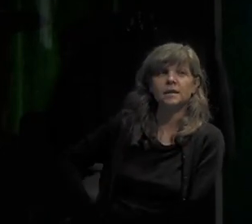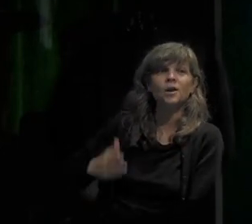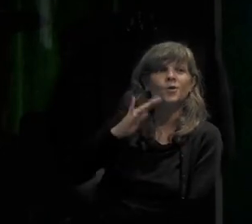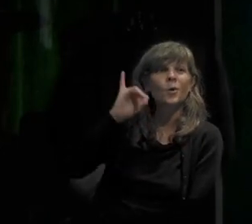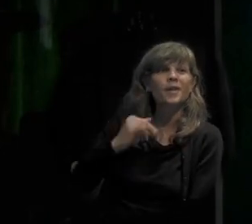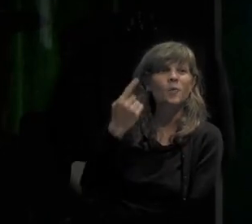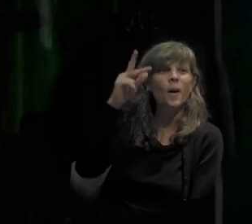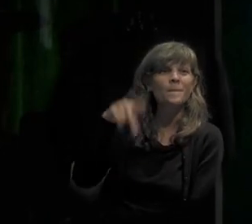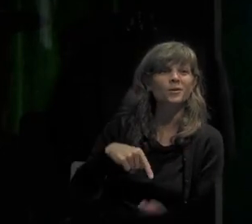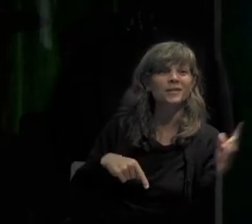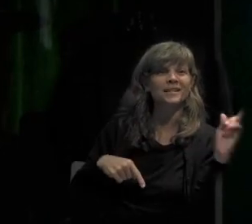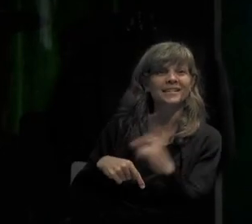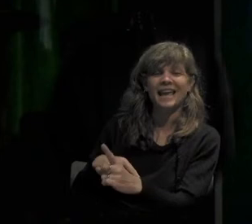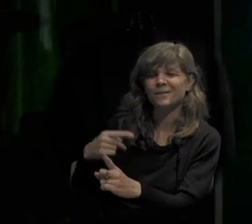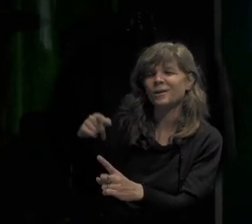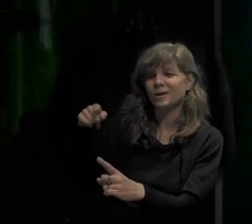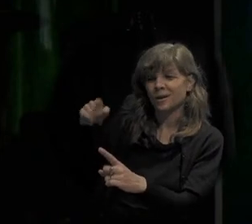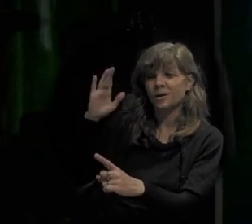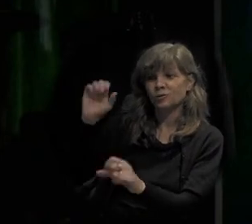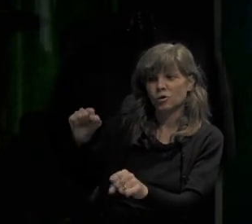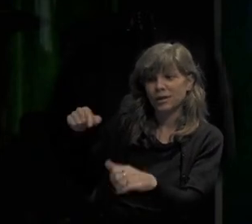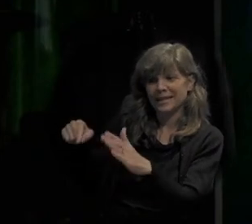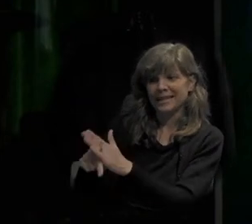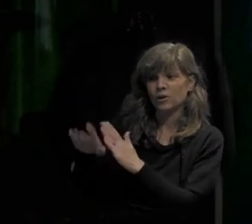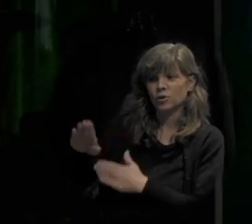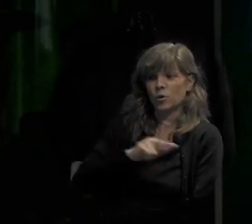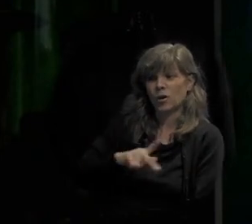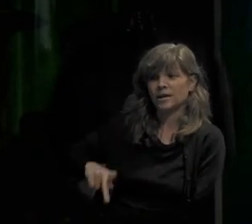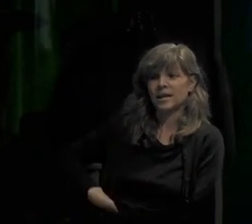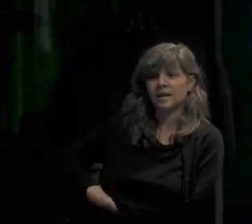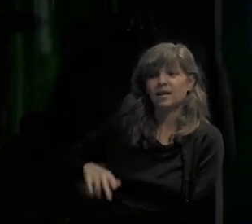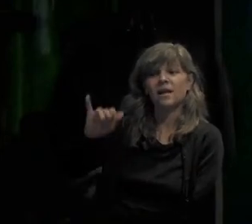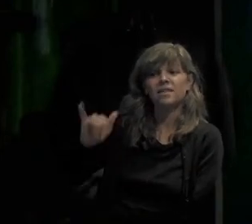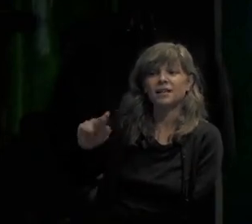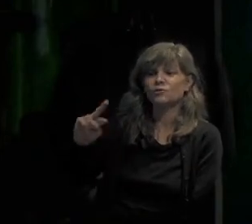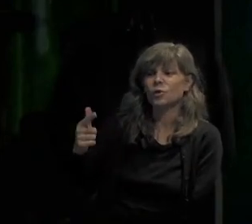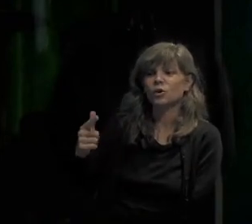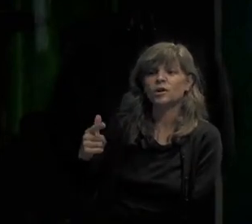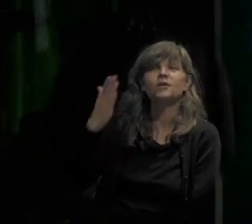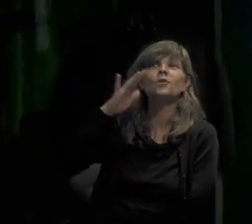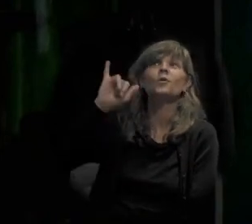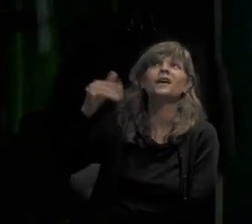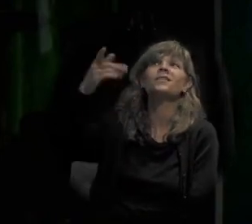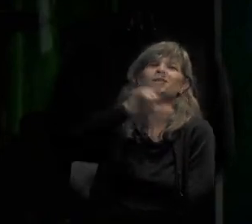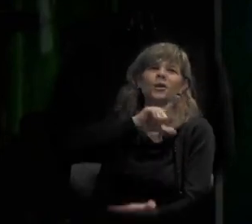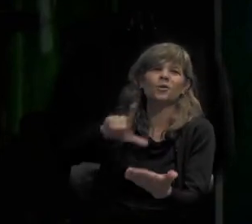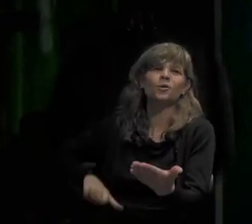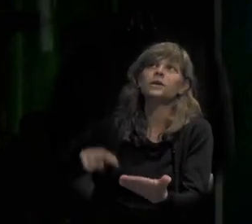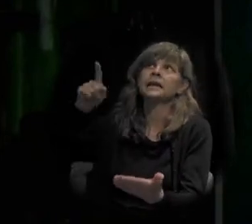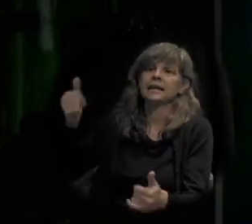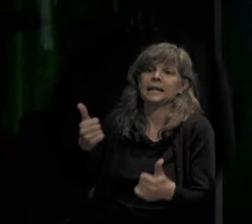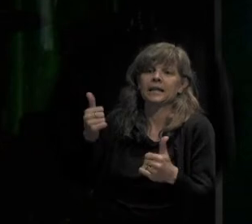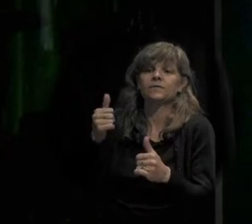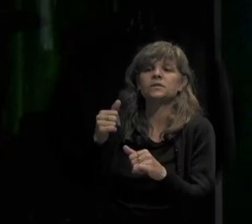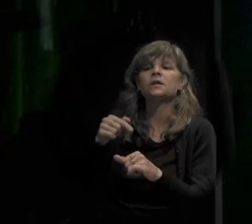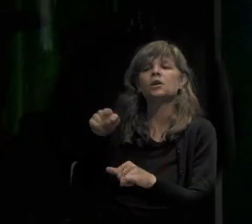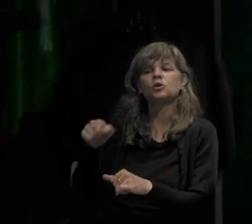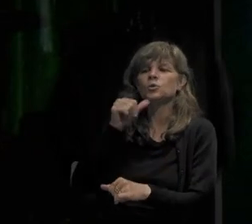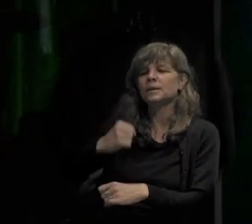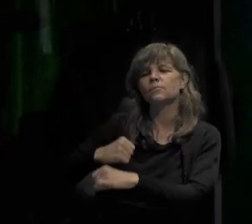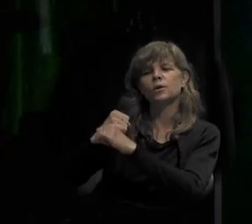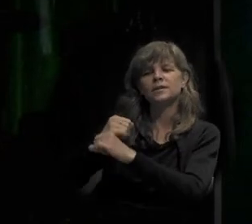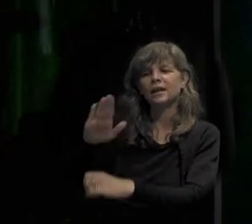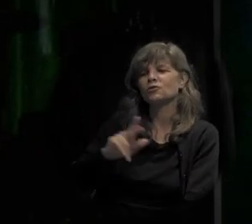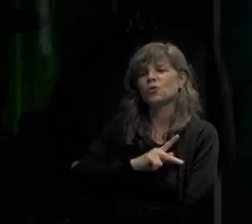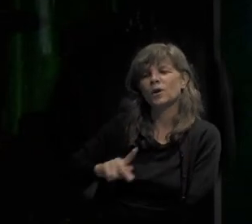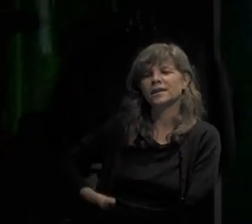people came to destroy the king, your lord. This thing you've done is not good. As the Lord lives, you deserve to die because you have not kept watch over your